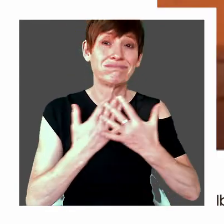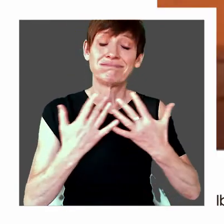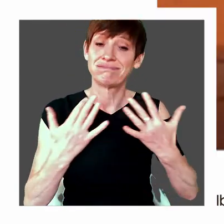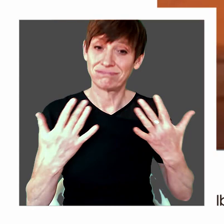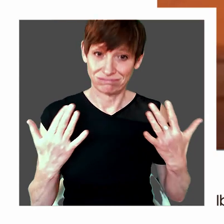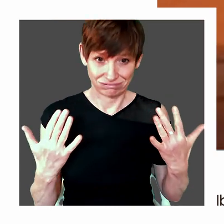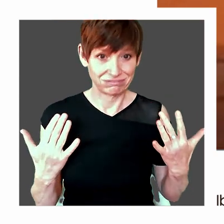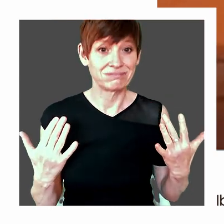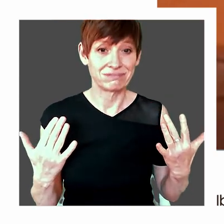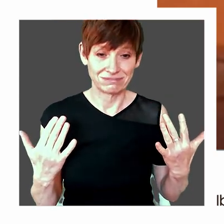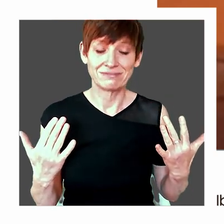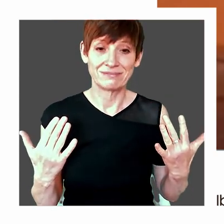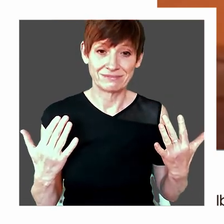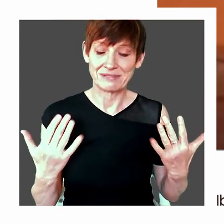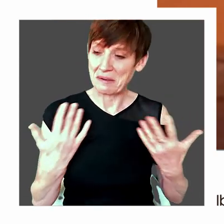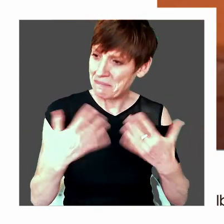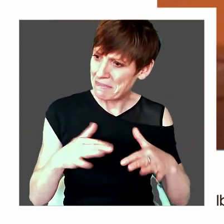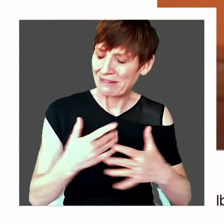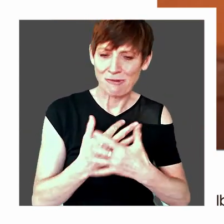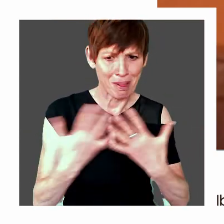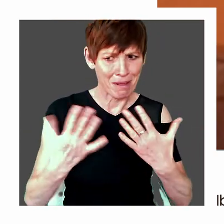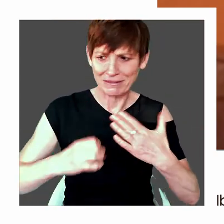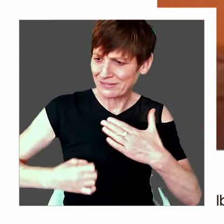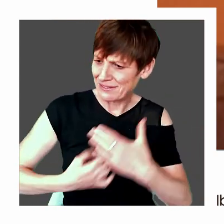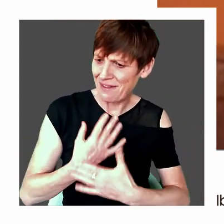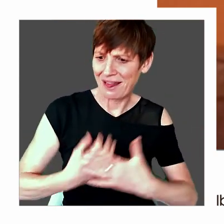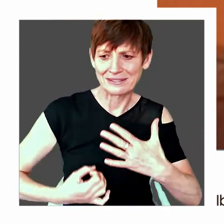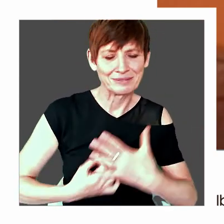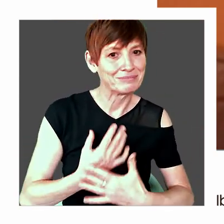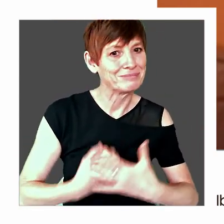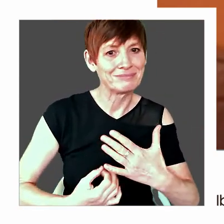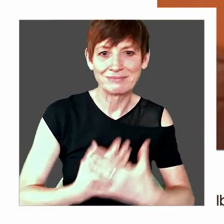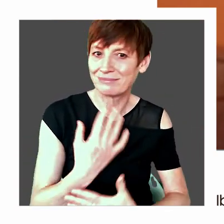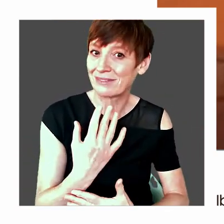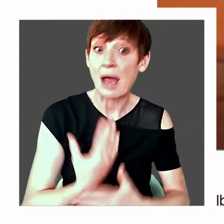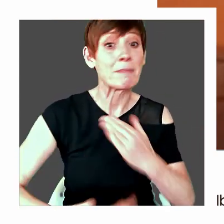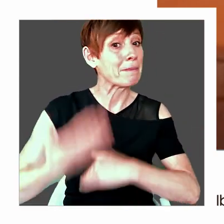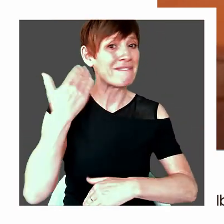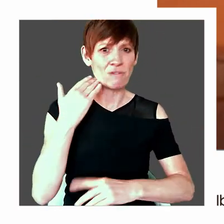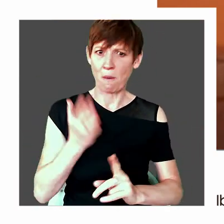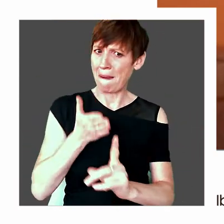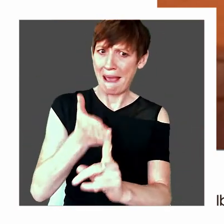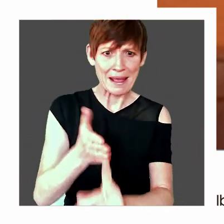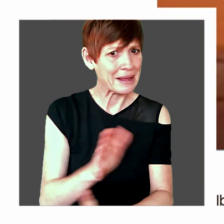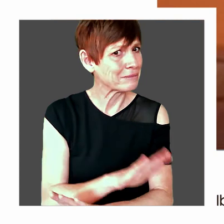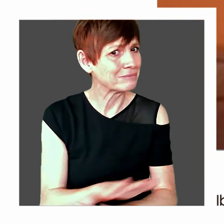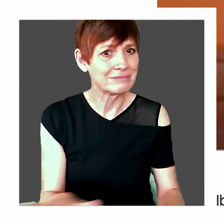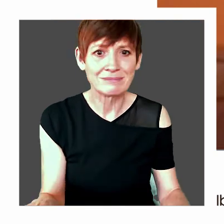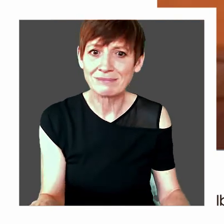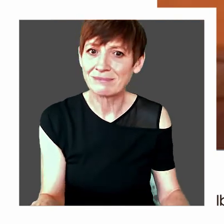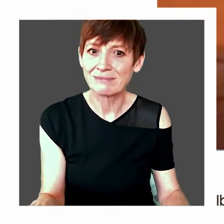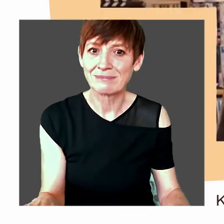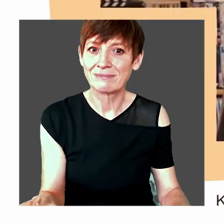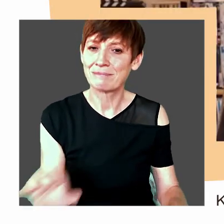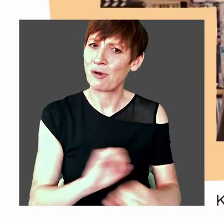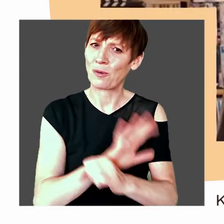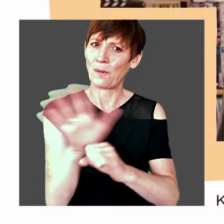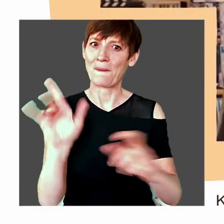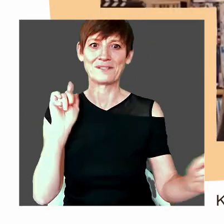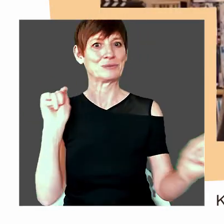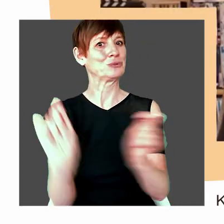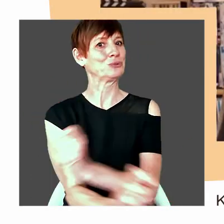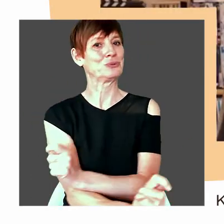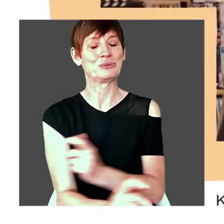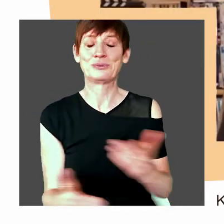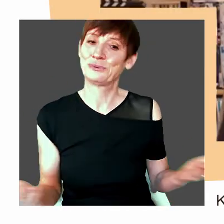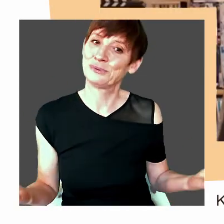it's allowed us to develop to a level that we weren't aiming for in the near future, really. Yeah,